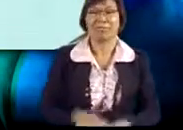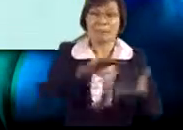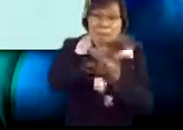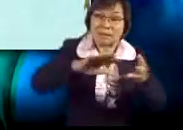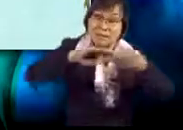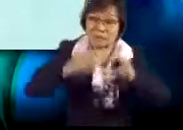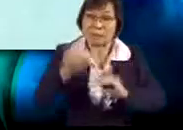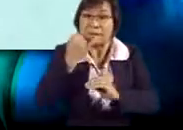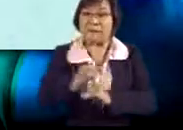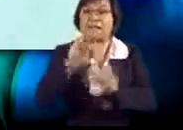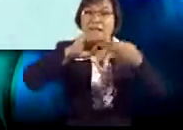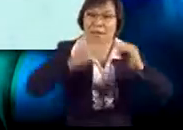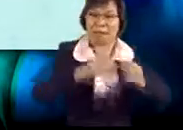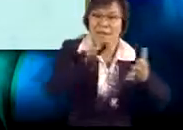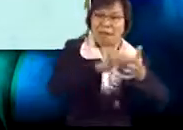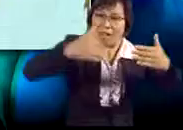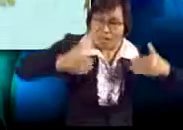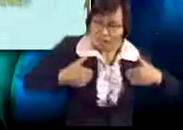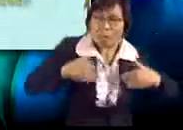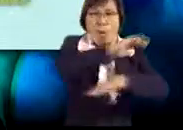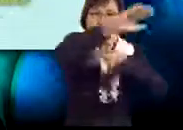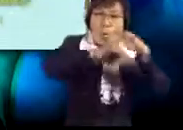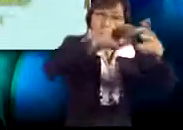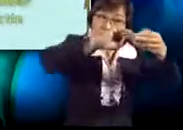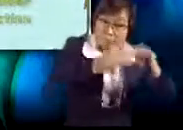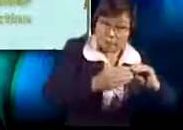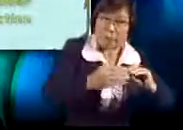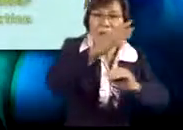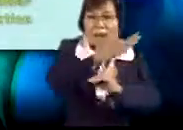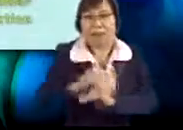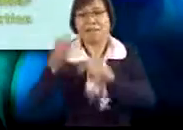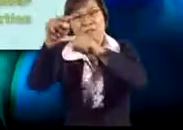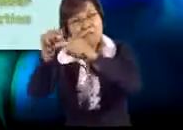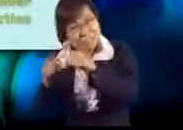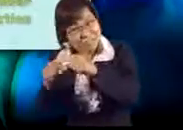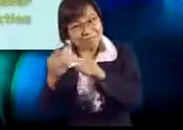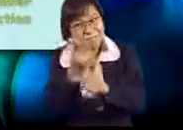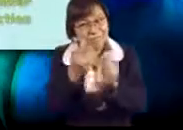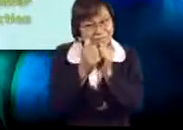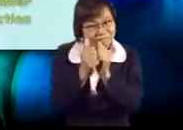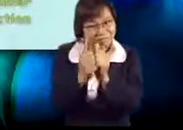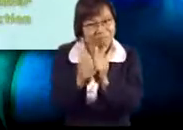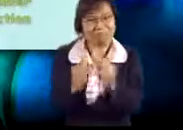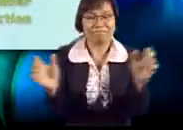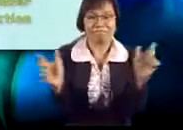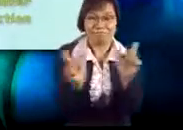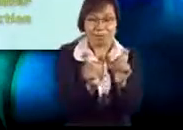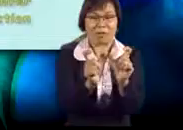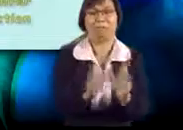A mixed number is a number that consists of a whole number and a fraction.